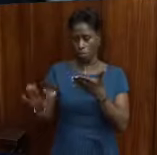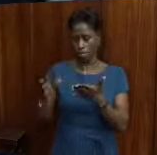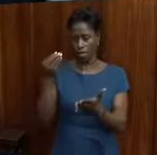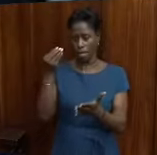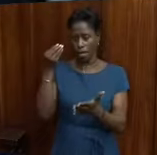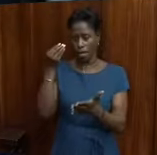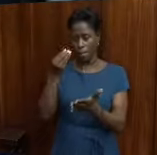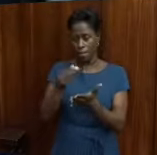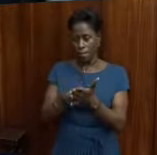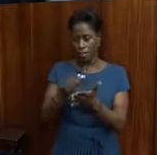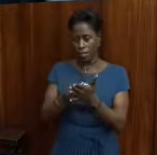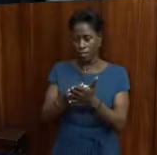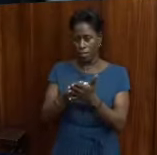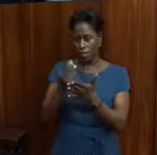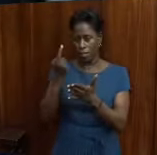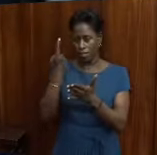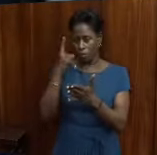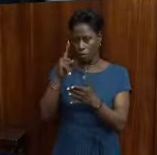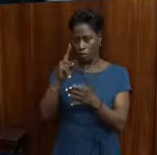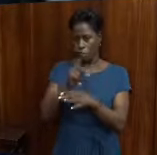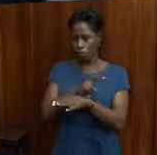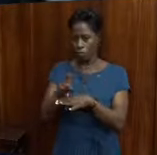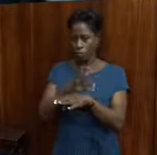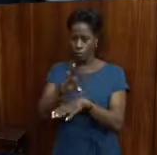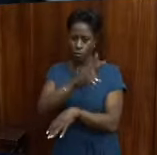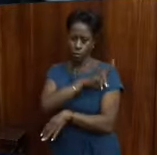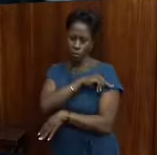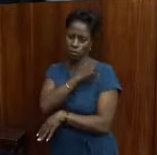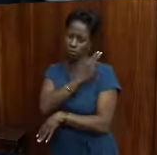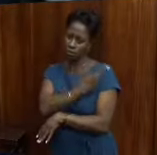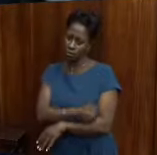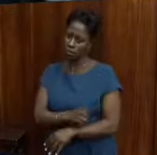to account, so too will those who did the